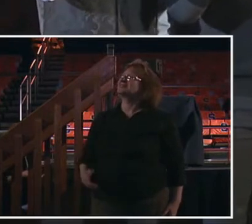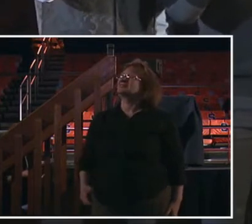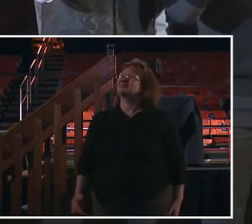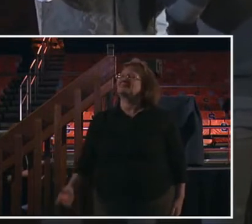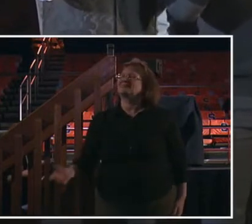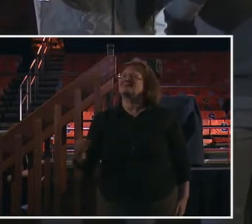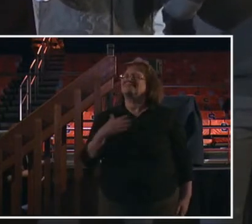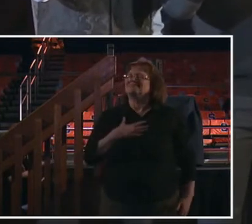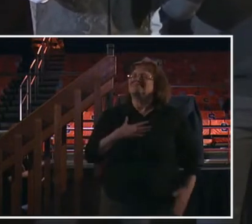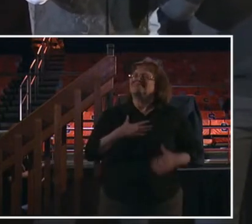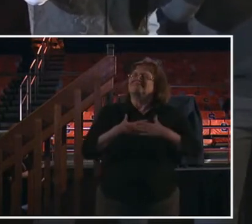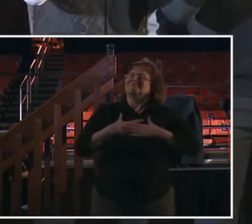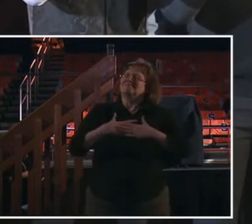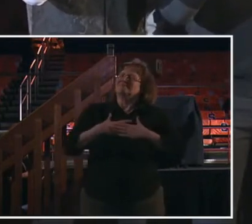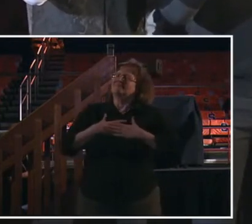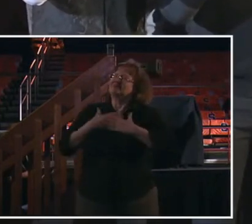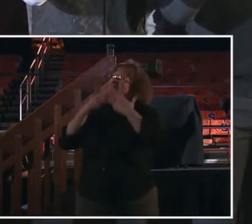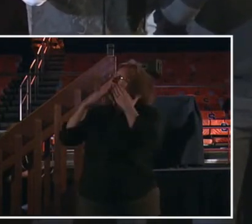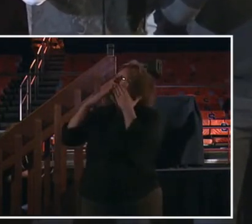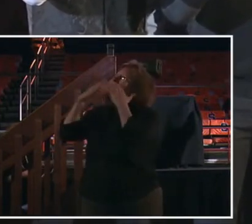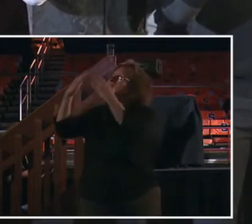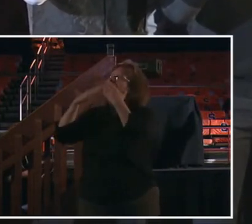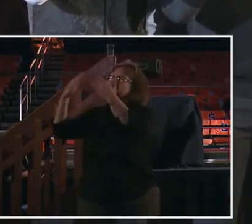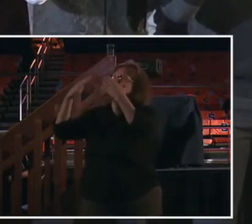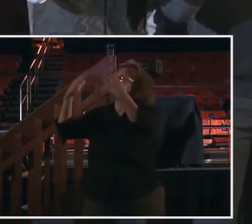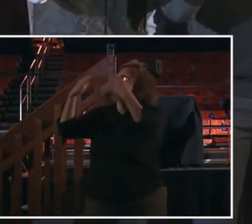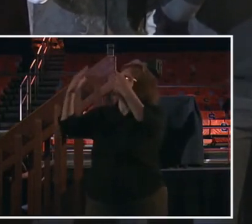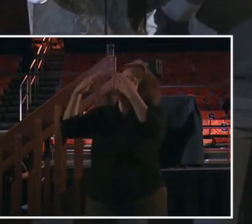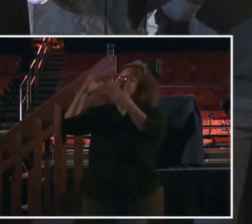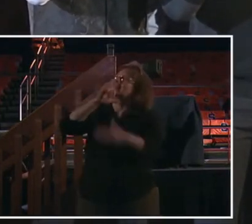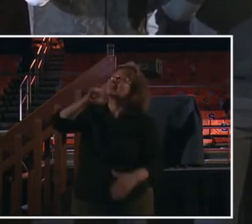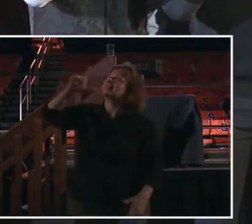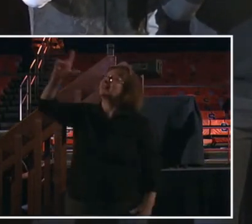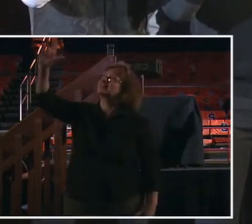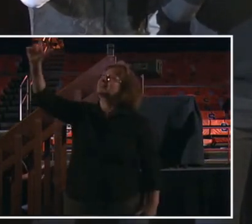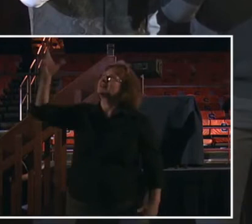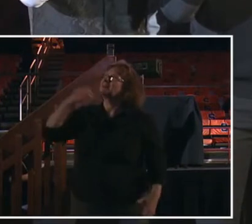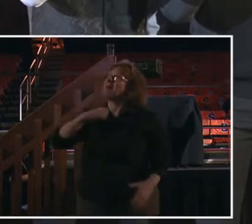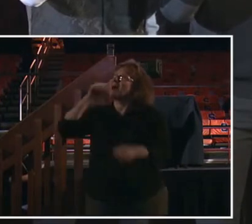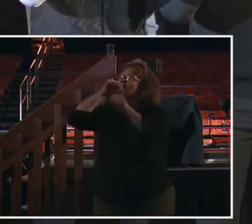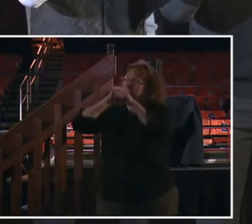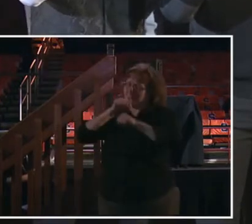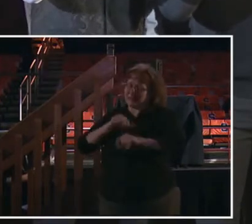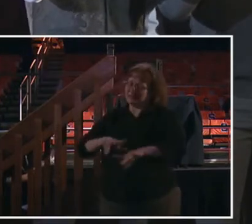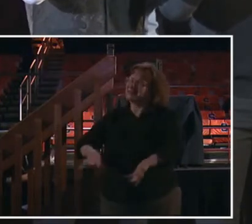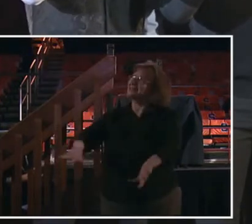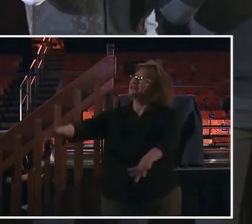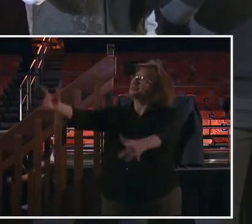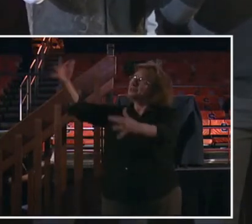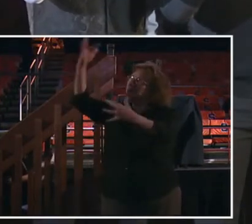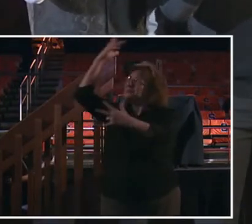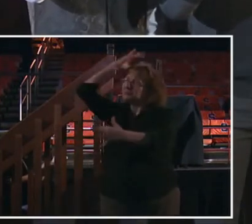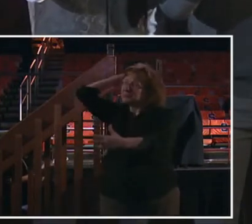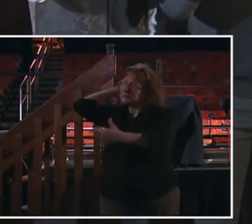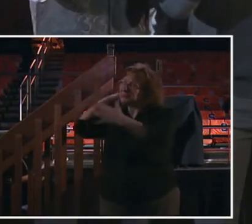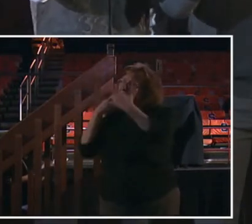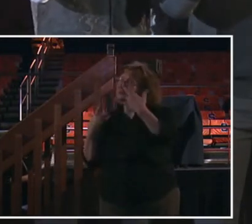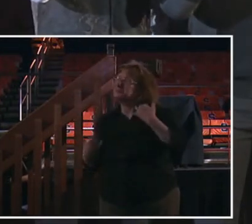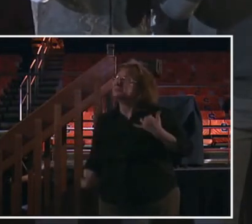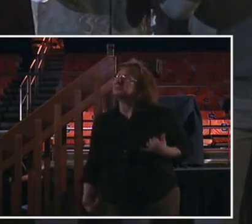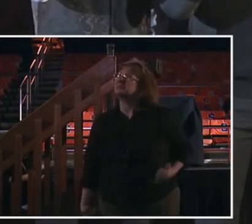I'm grateful for all of my blessings, giving